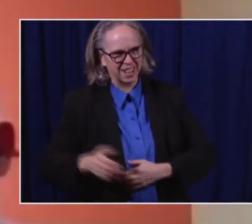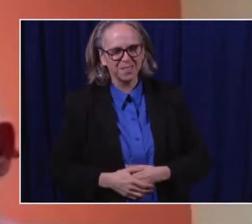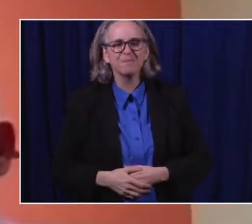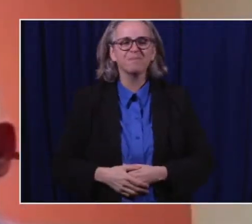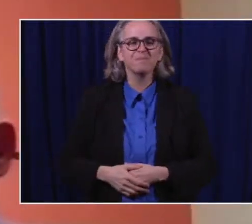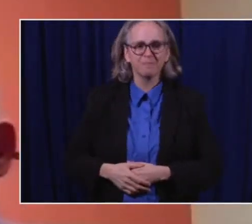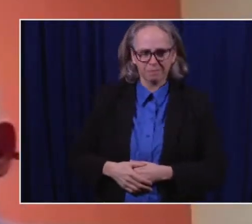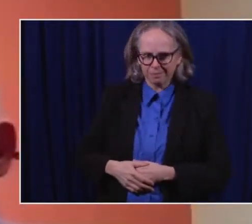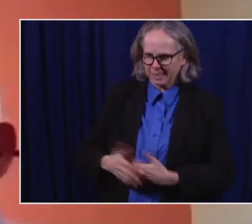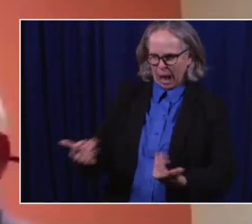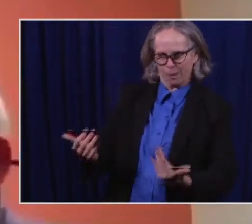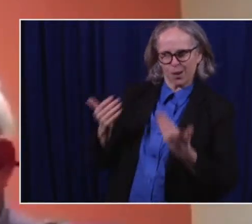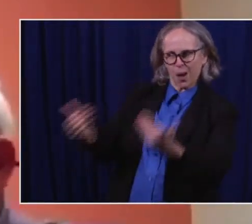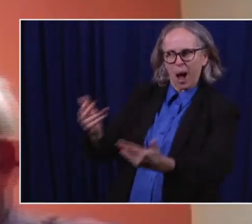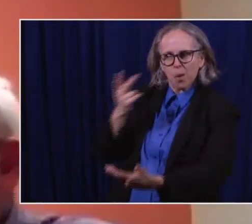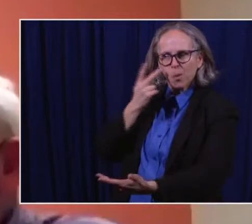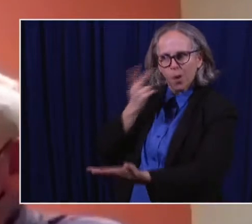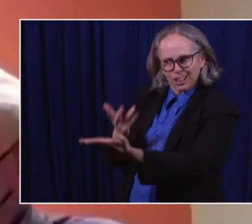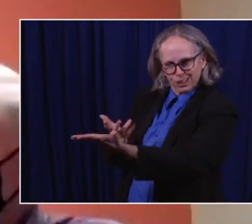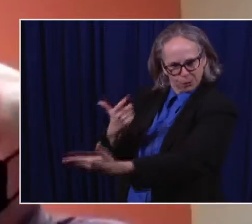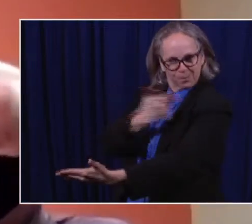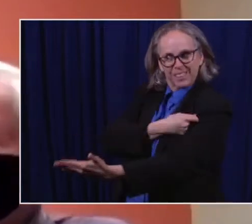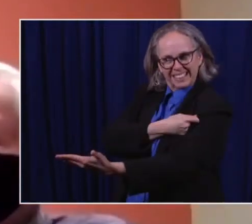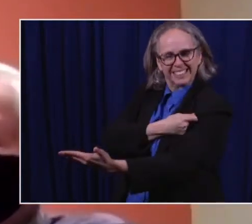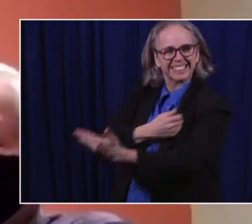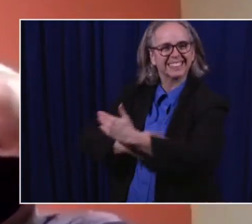All right. All right.